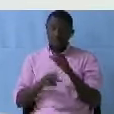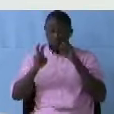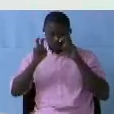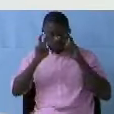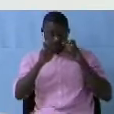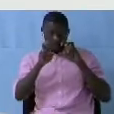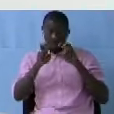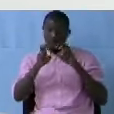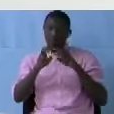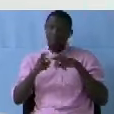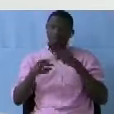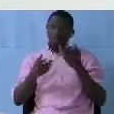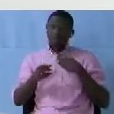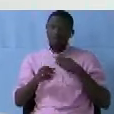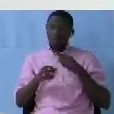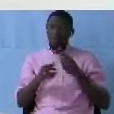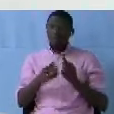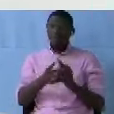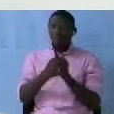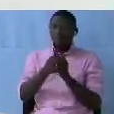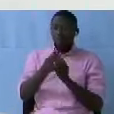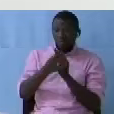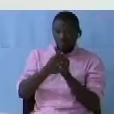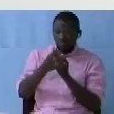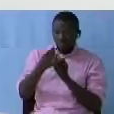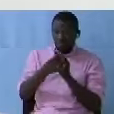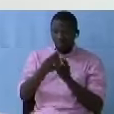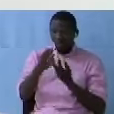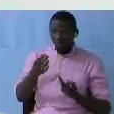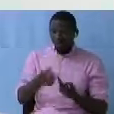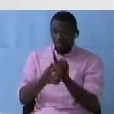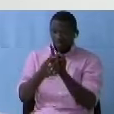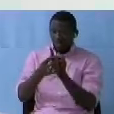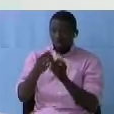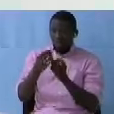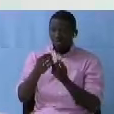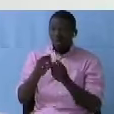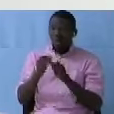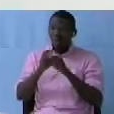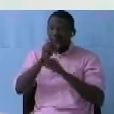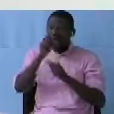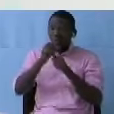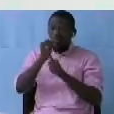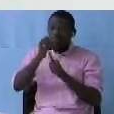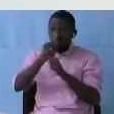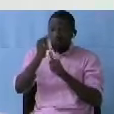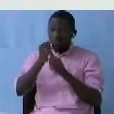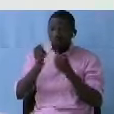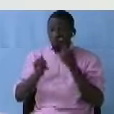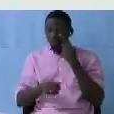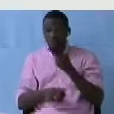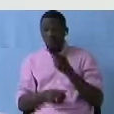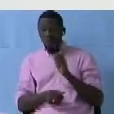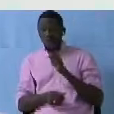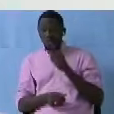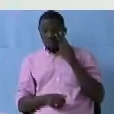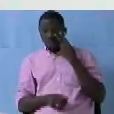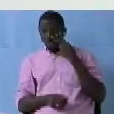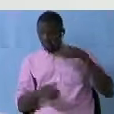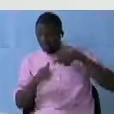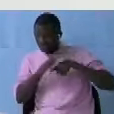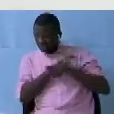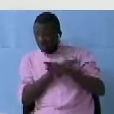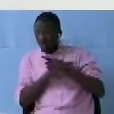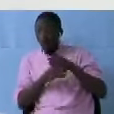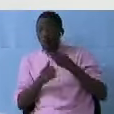call a proctoscope, an instrument you insert in the rectum to see what is inside, or both of them, the combination of the